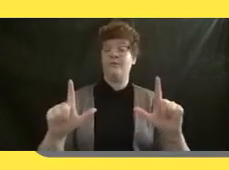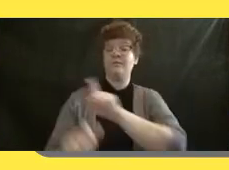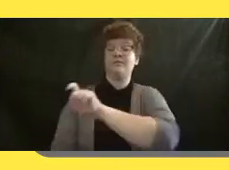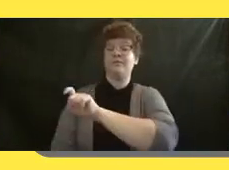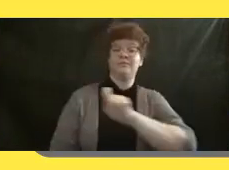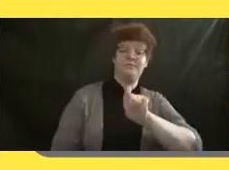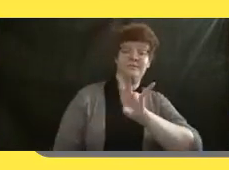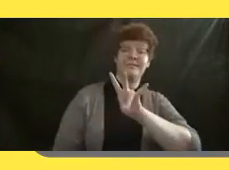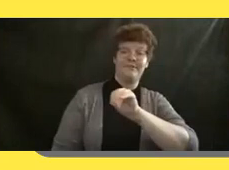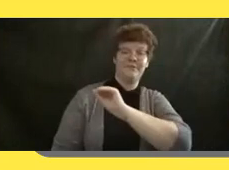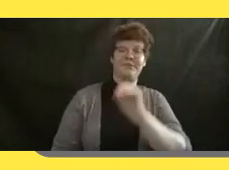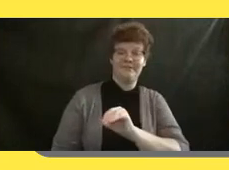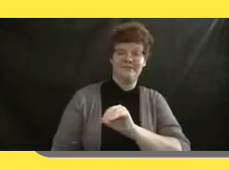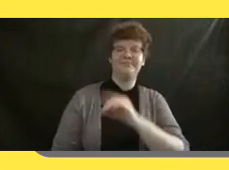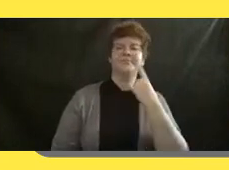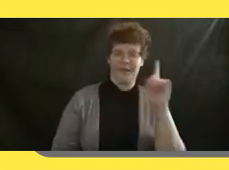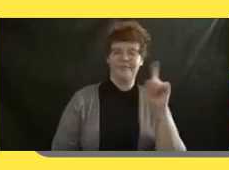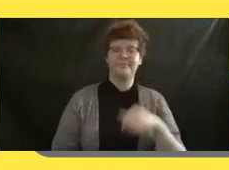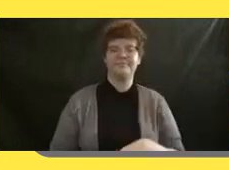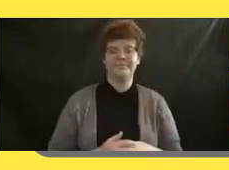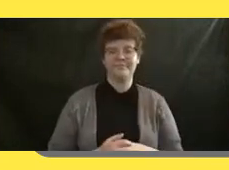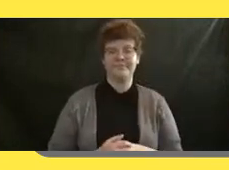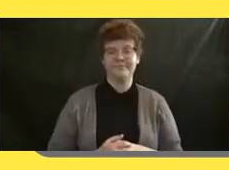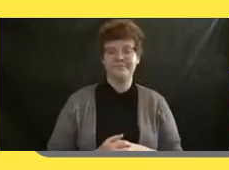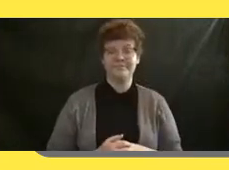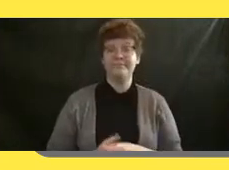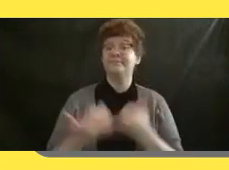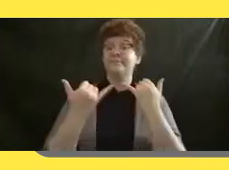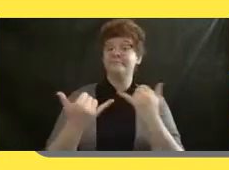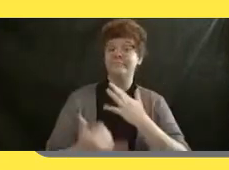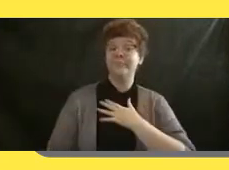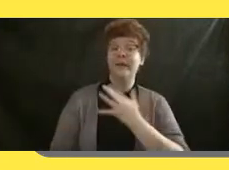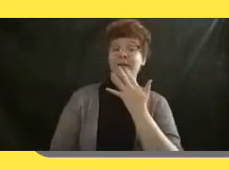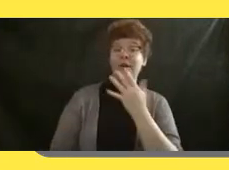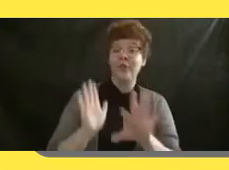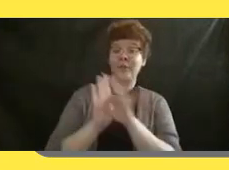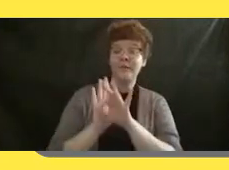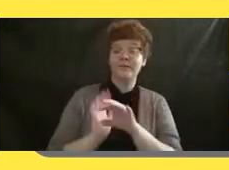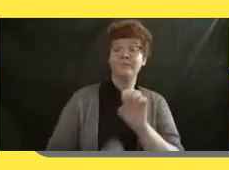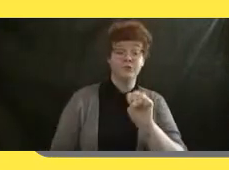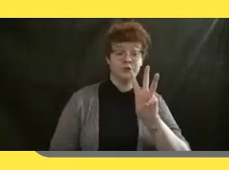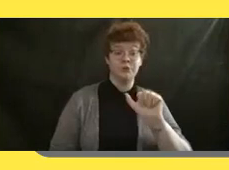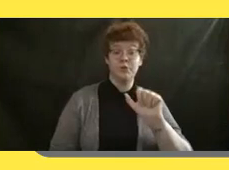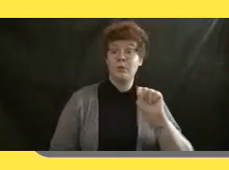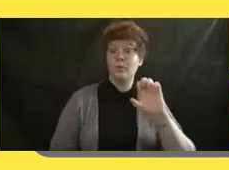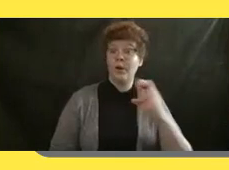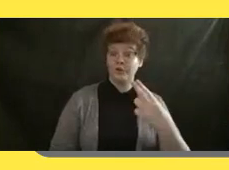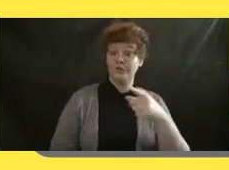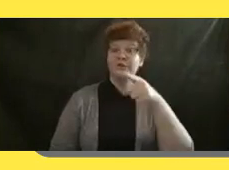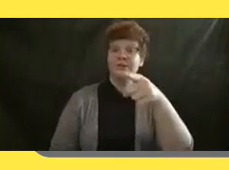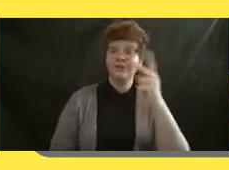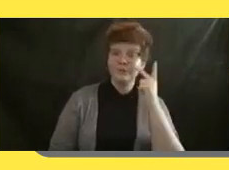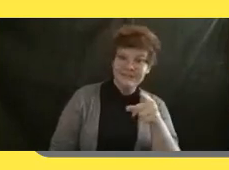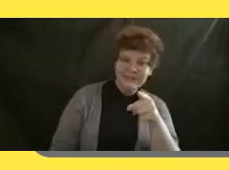Okay. Now I'll come back to my color picker or my swatch panel, and I'll go ahead and I'll add that. So here's my